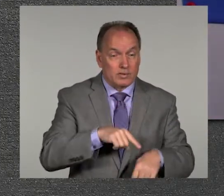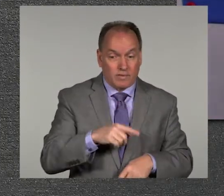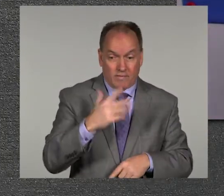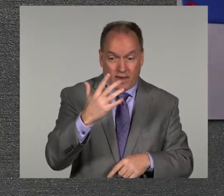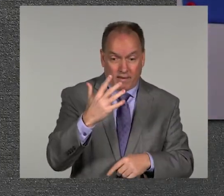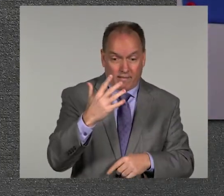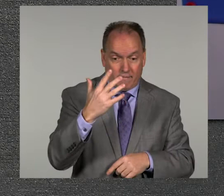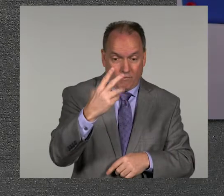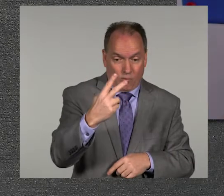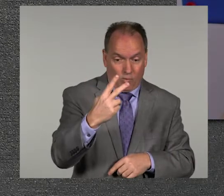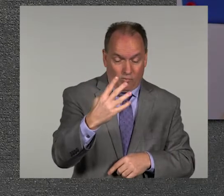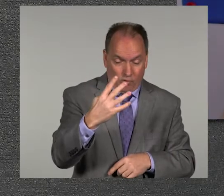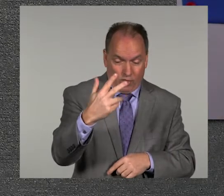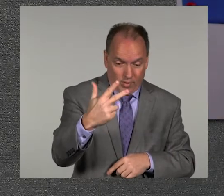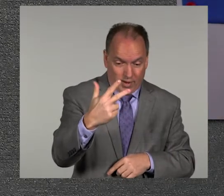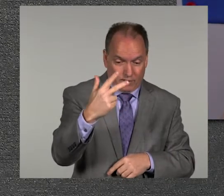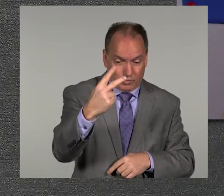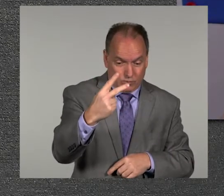in